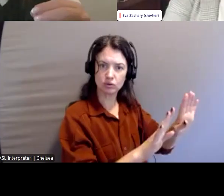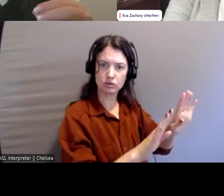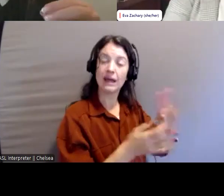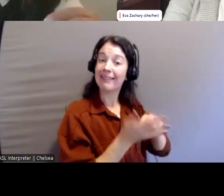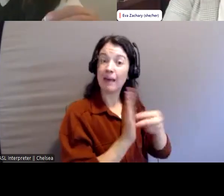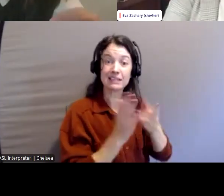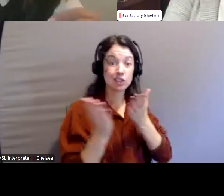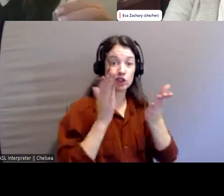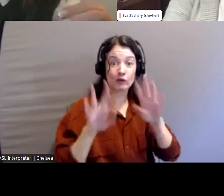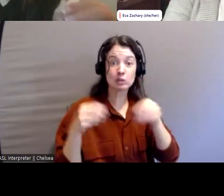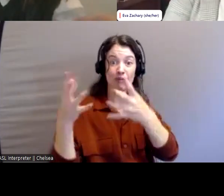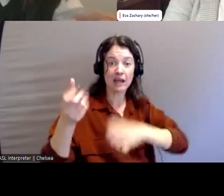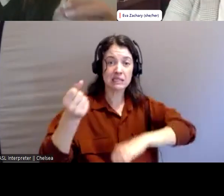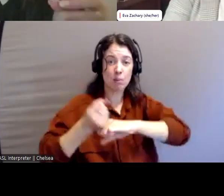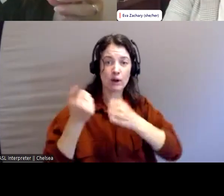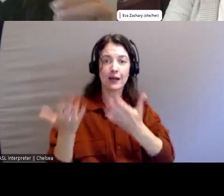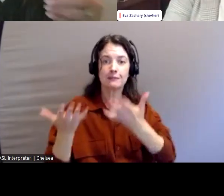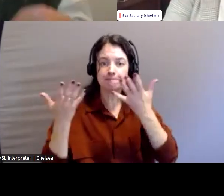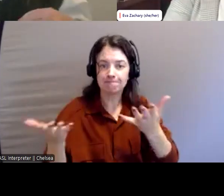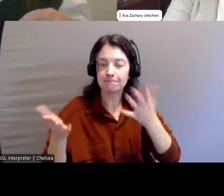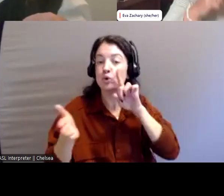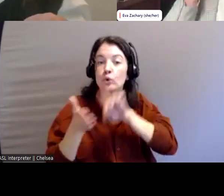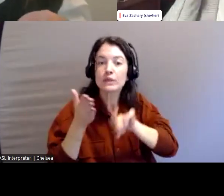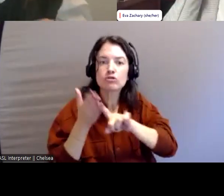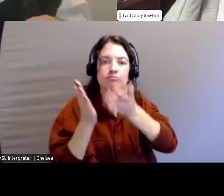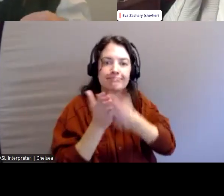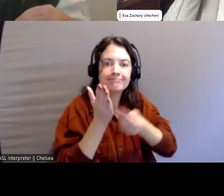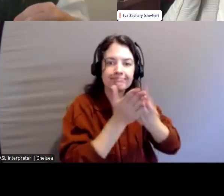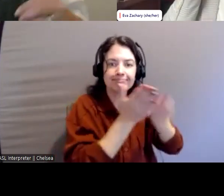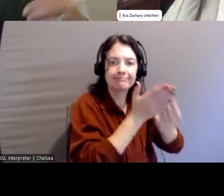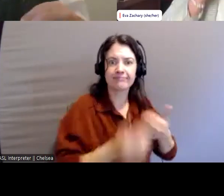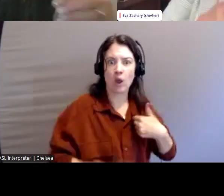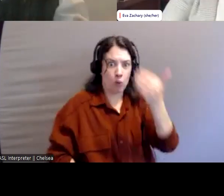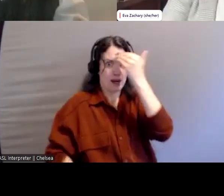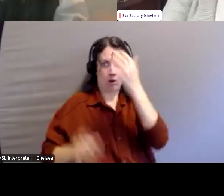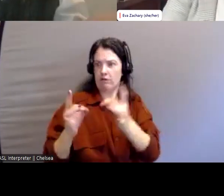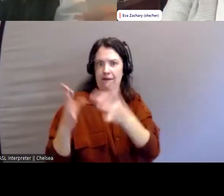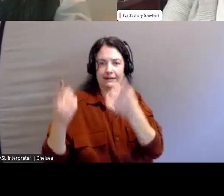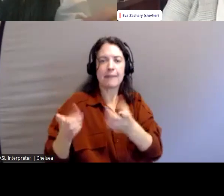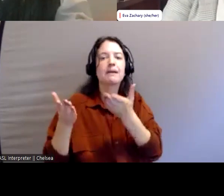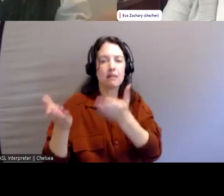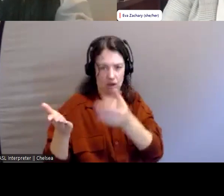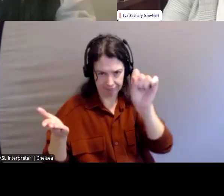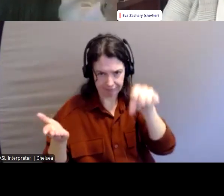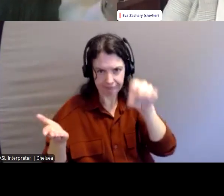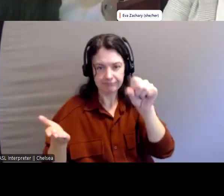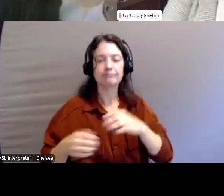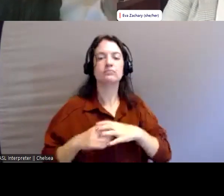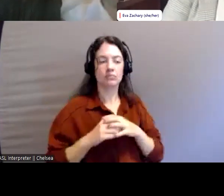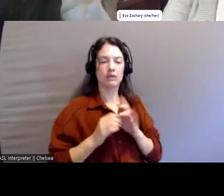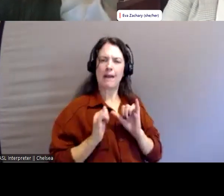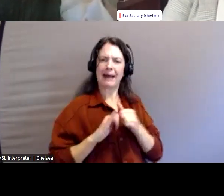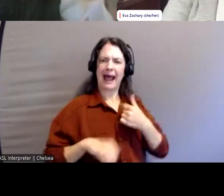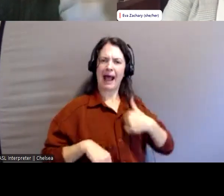2S LGBTQIA communities, where we know that there is violence happening in those communities. And how do we, you